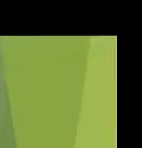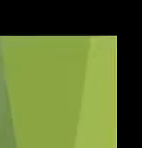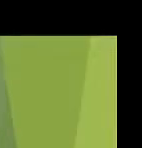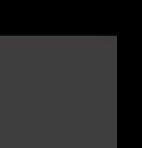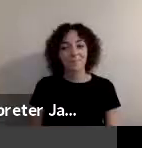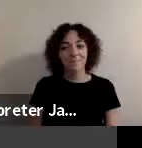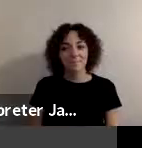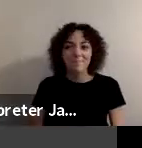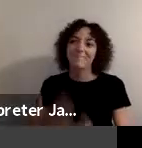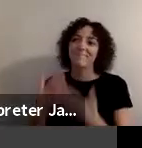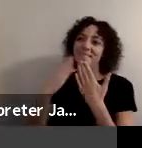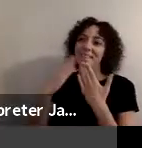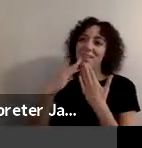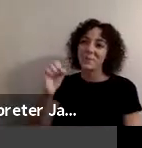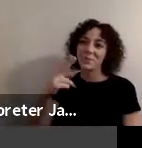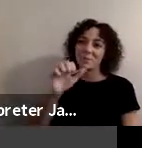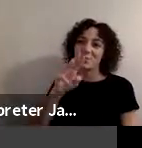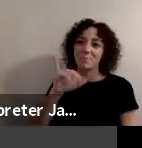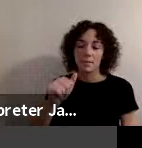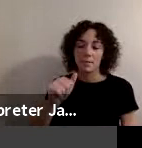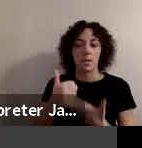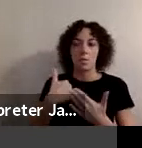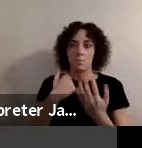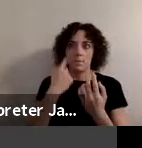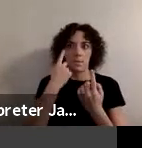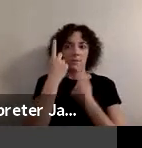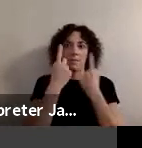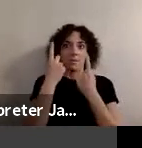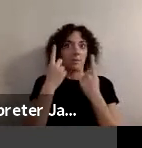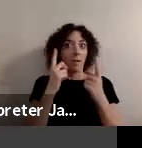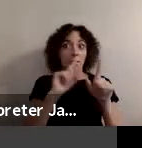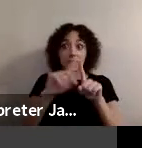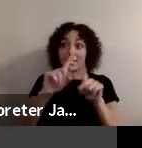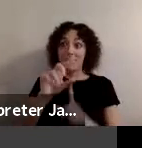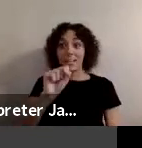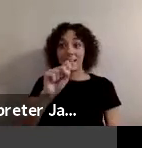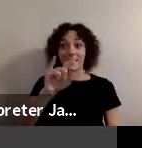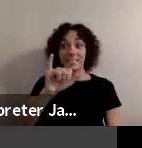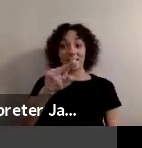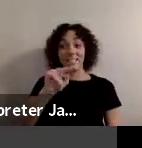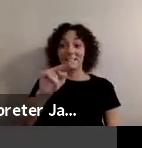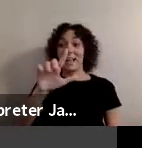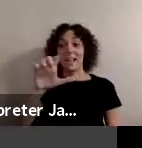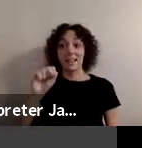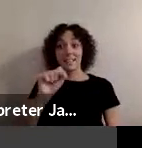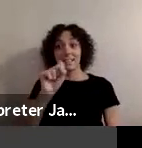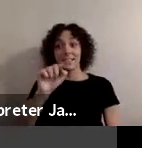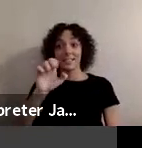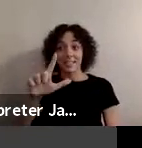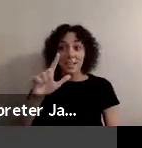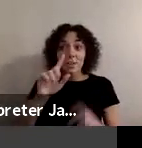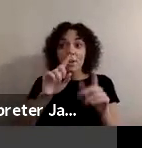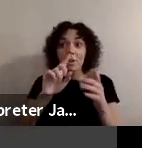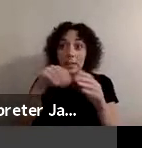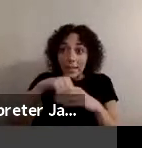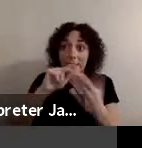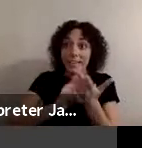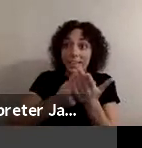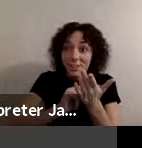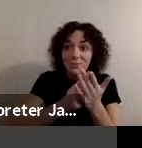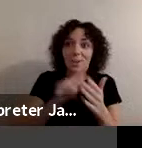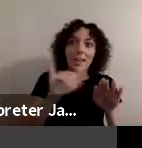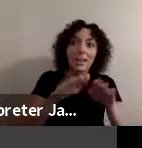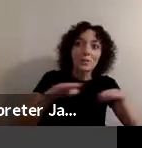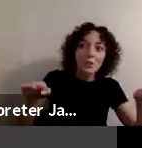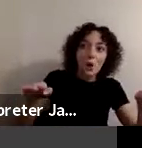Thank you, Shamia. It makes me think twice about all the fancy stainless steel appliances in the kitchens these days. Our final speaker